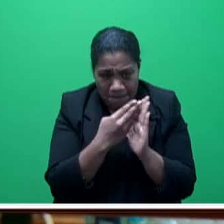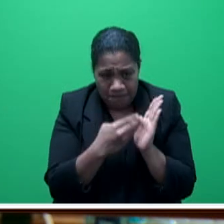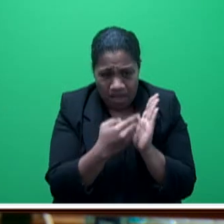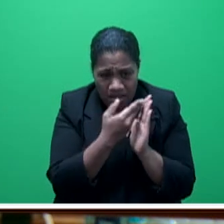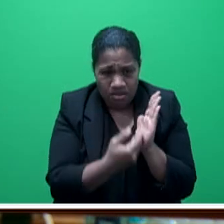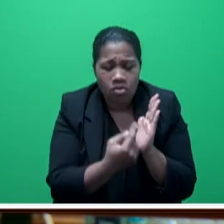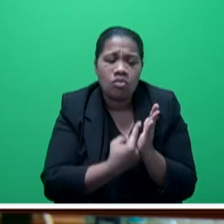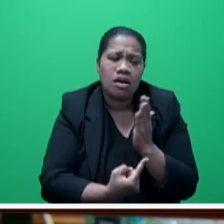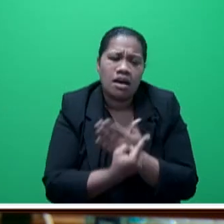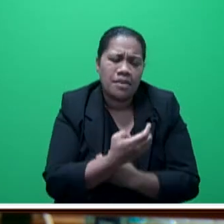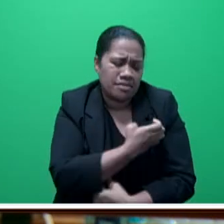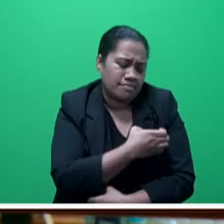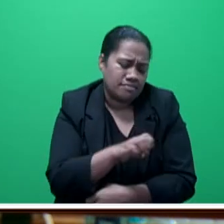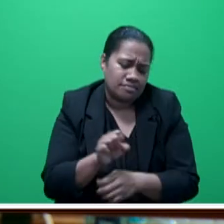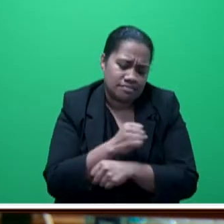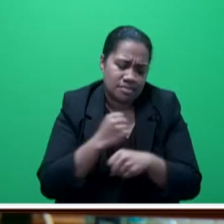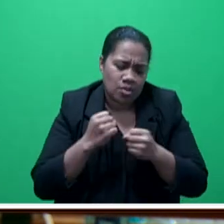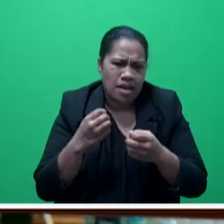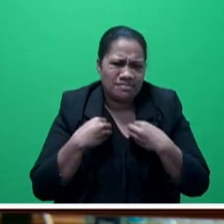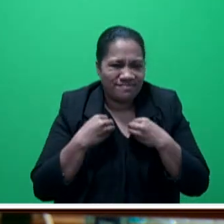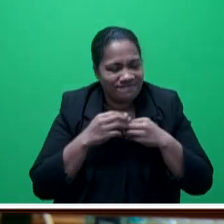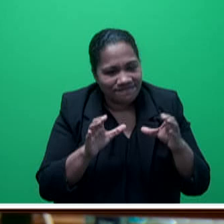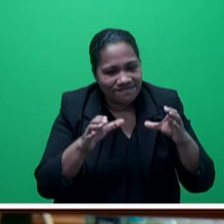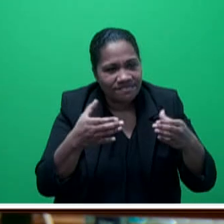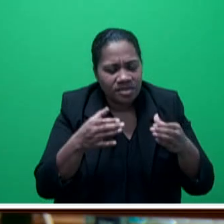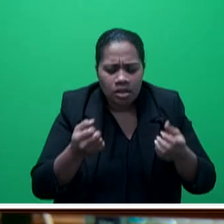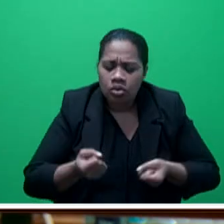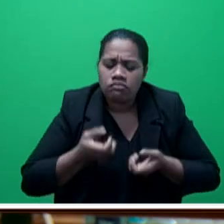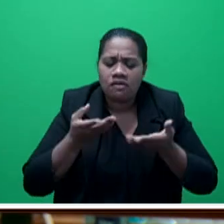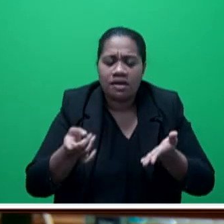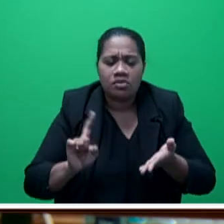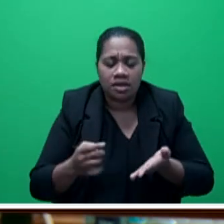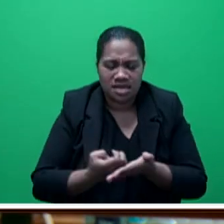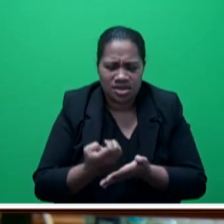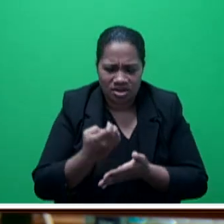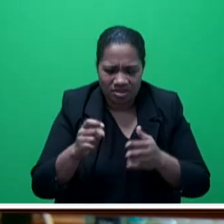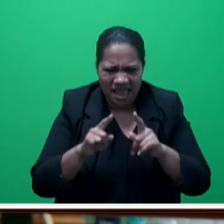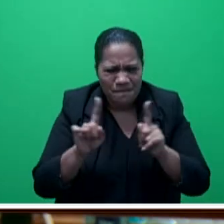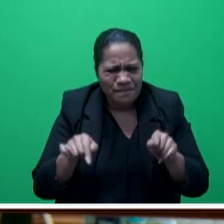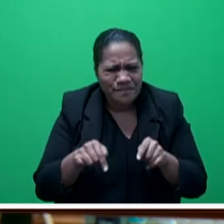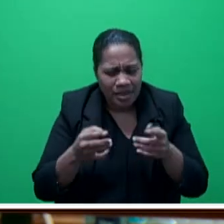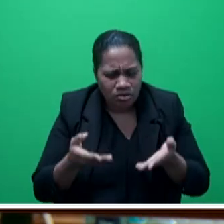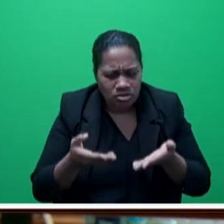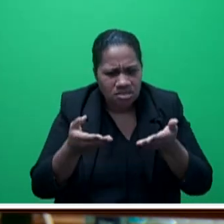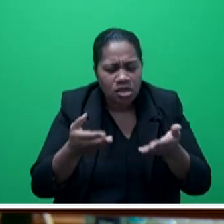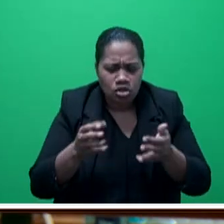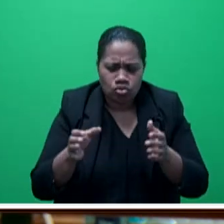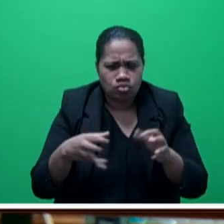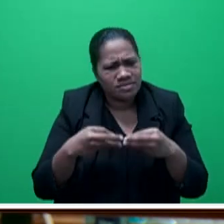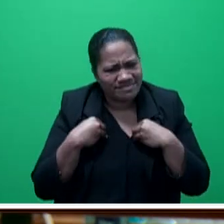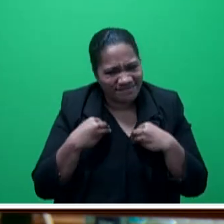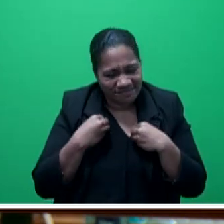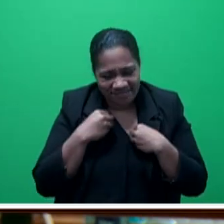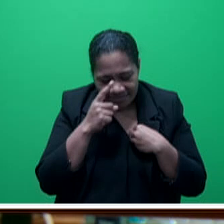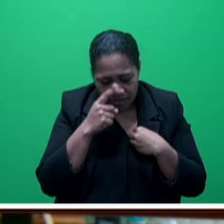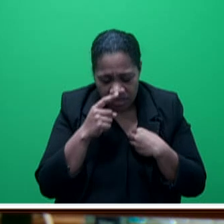commercial sector, the engine of growth, by providing economic stimulus packages to incentivize entrepreneurs and employers